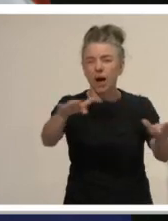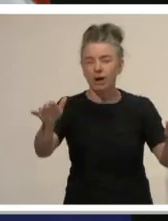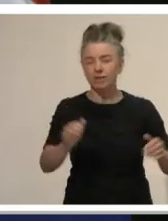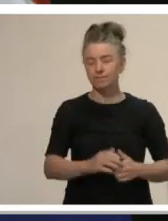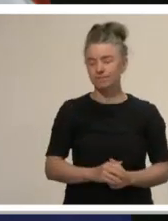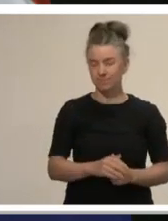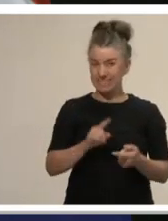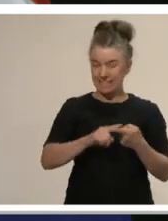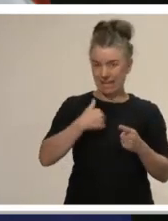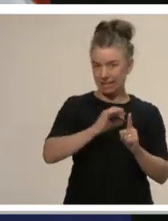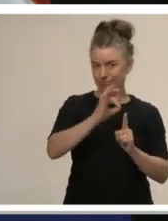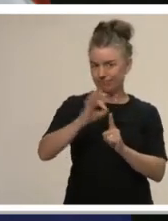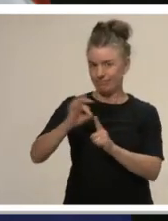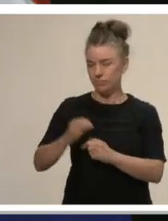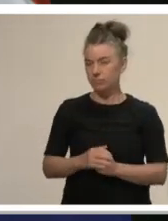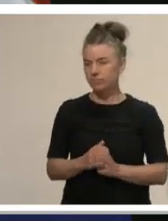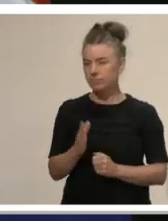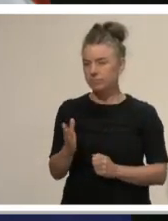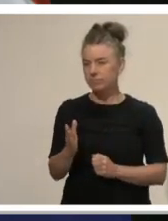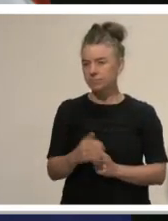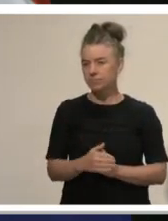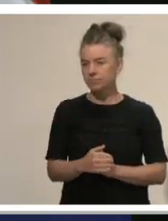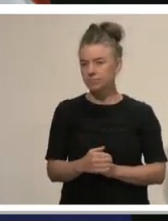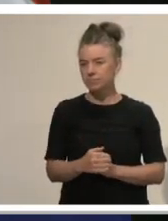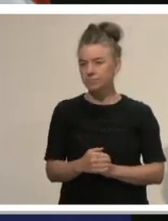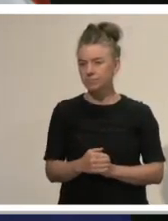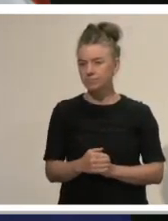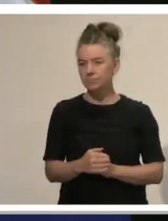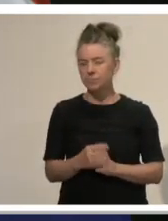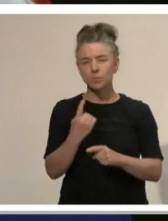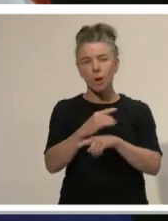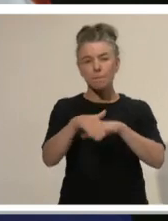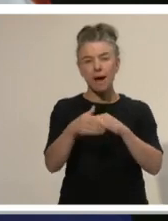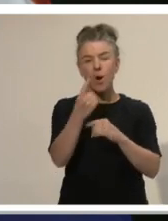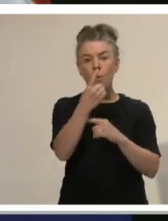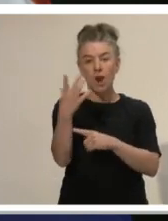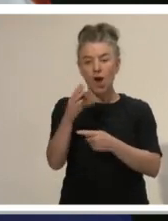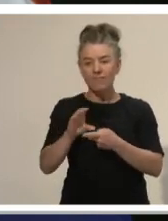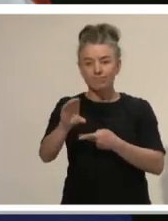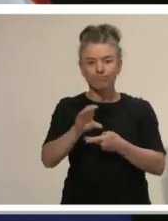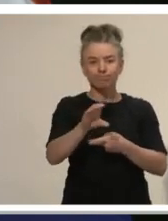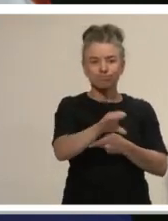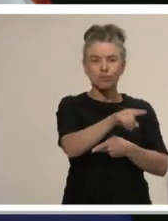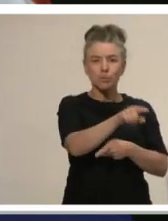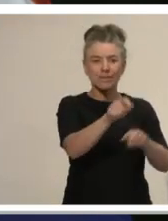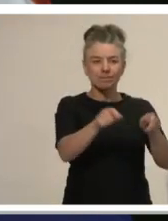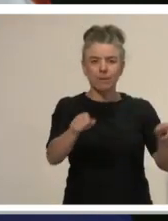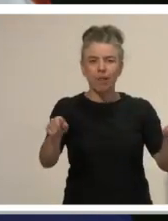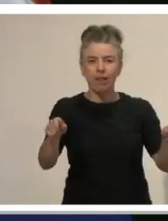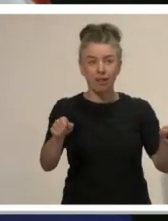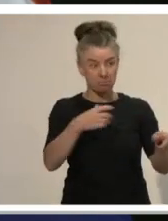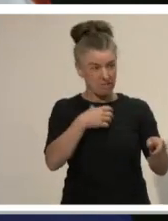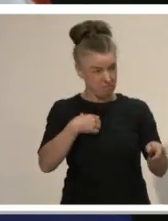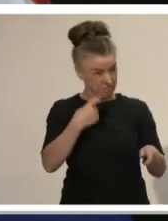Some economists are saying that helicopter payments, one-off cash payments to Kiwis, would help stimulate the economy. Is that something the government is